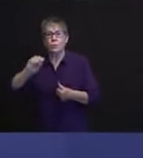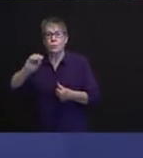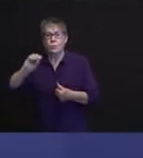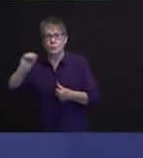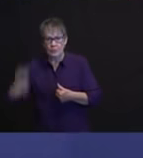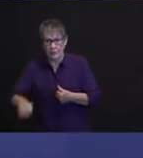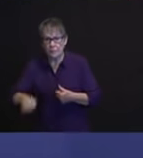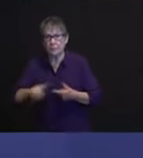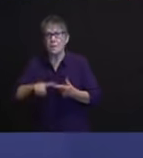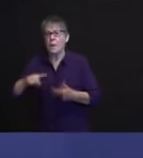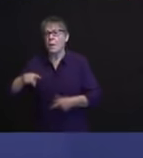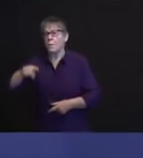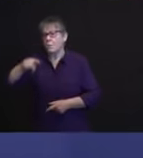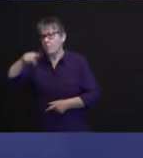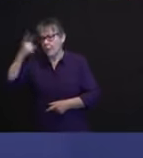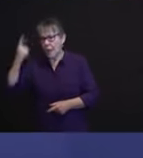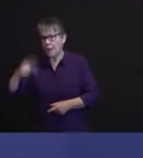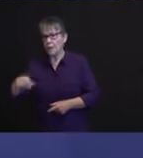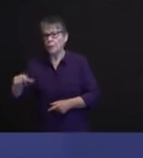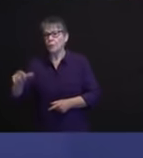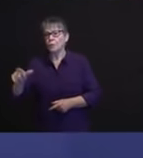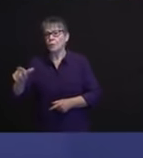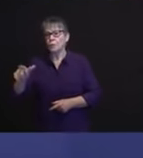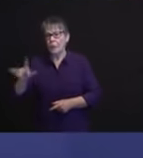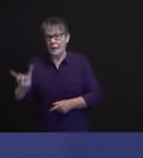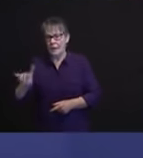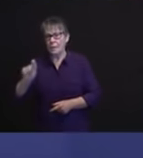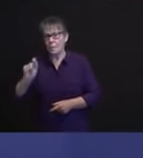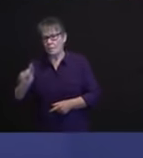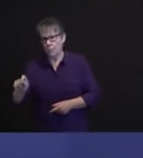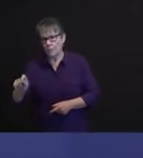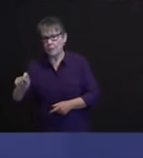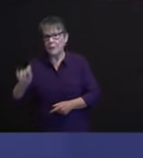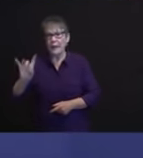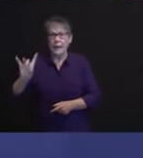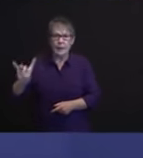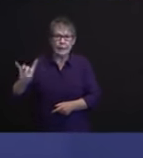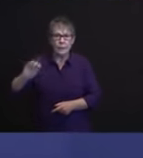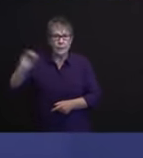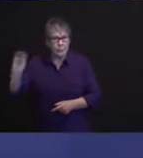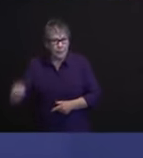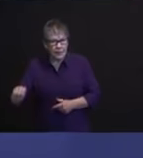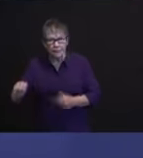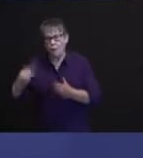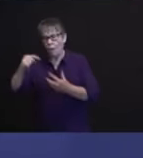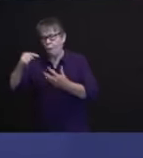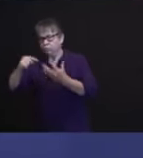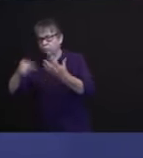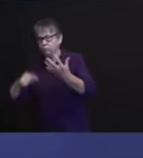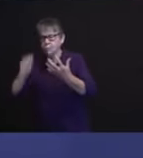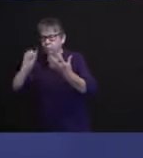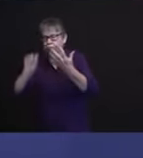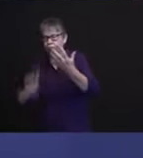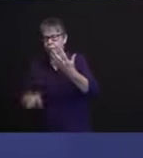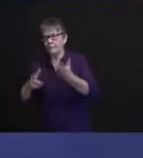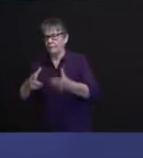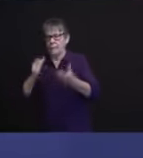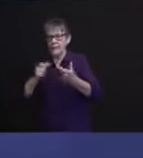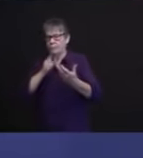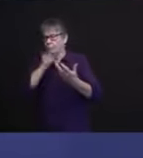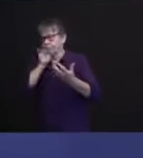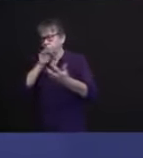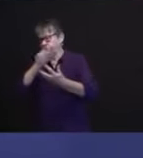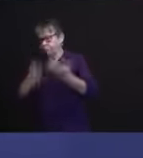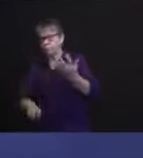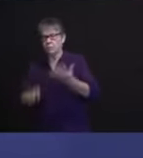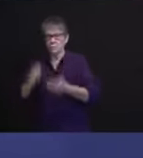Hispanic 20.3%, Asian 5.4%, and other 2.2%. At the state veteran homes, there have been a cumulative total